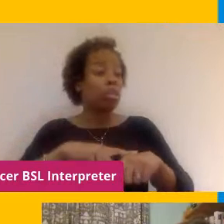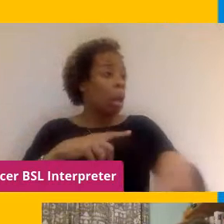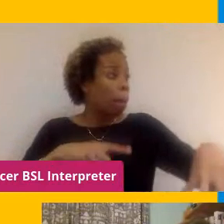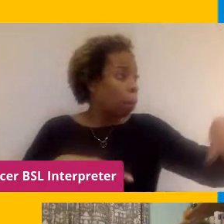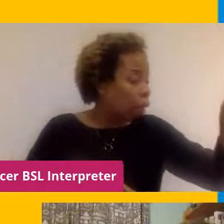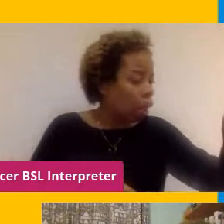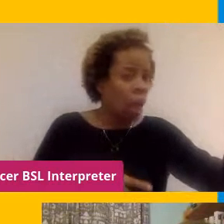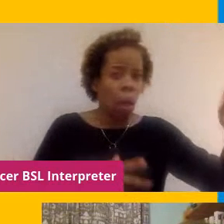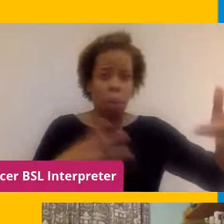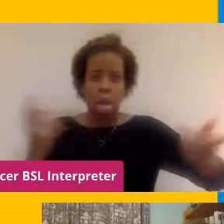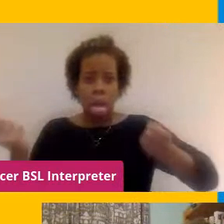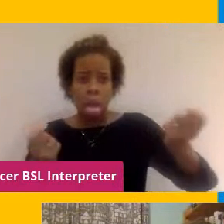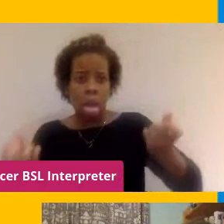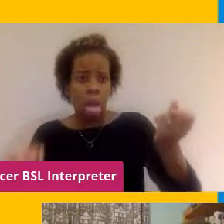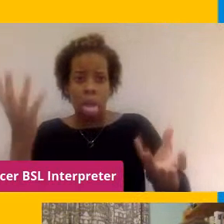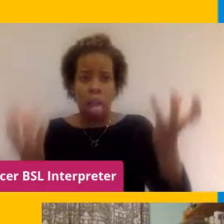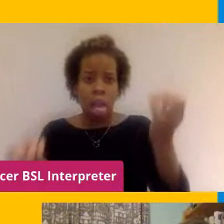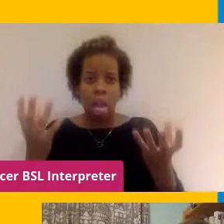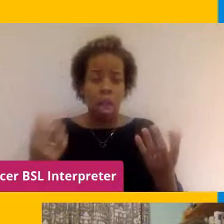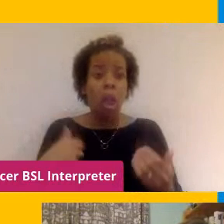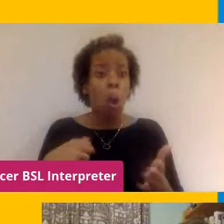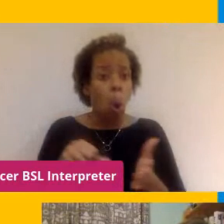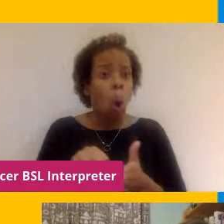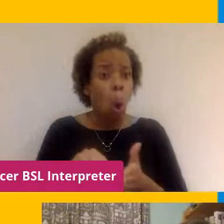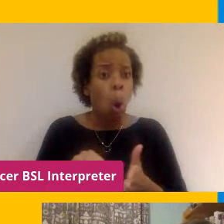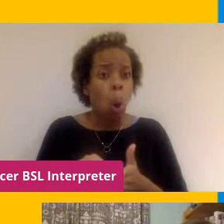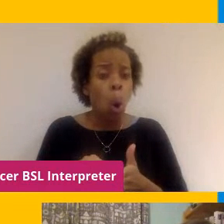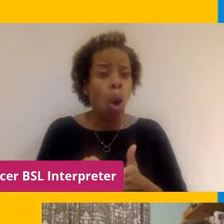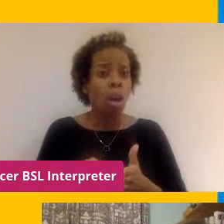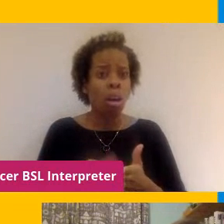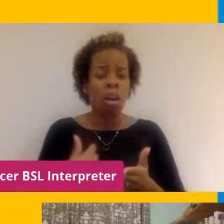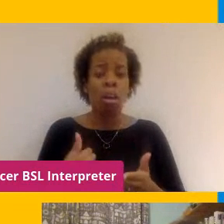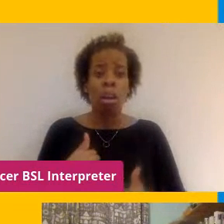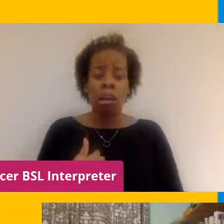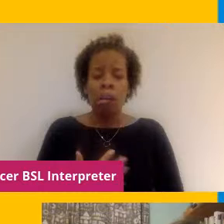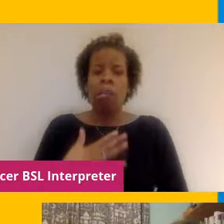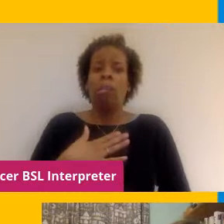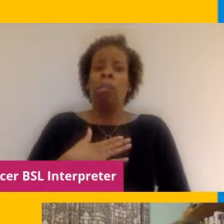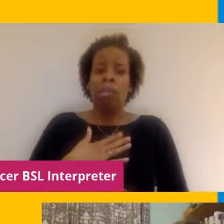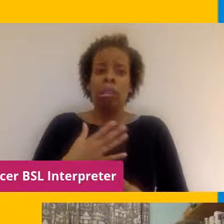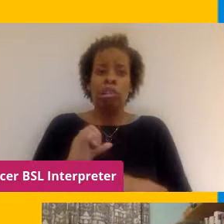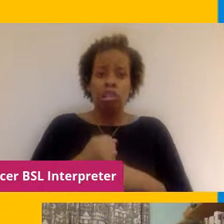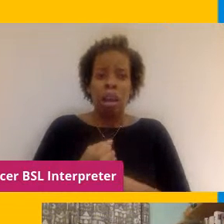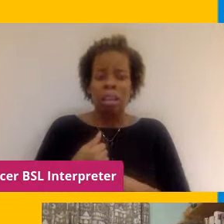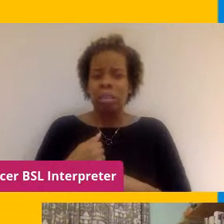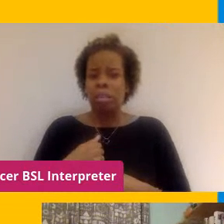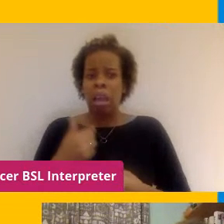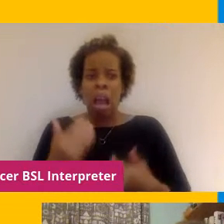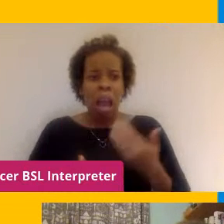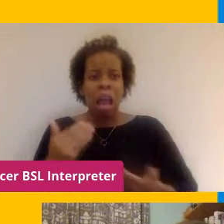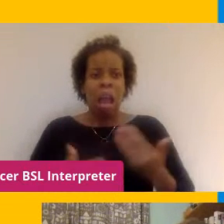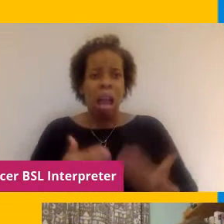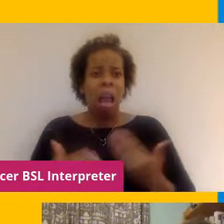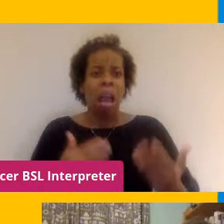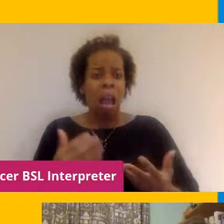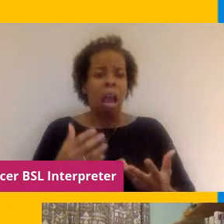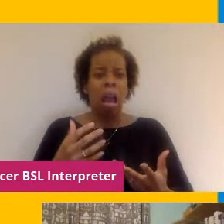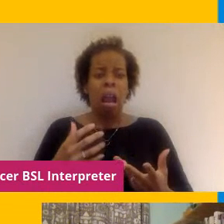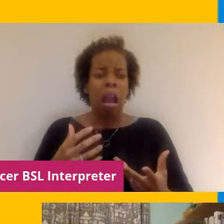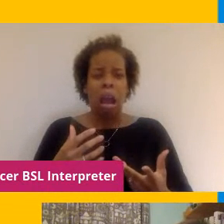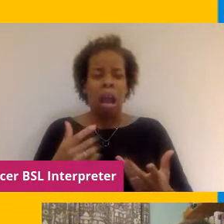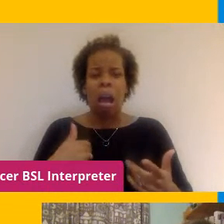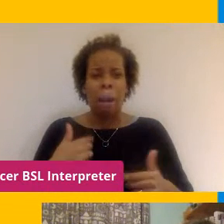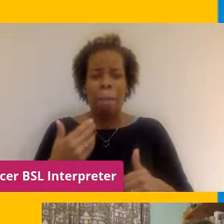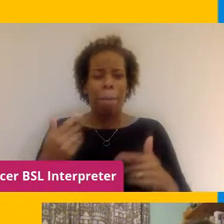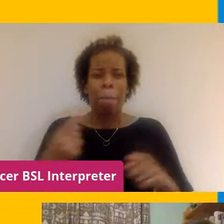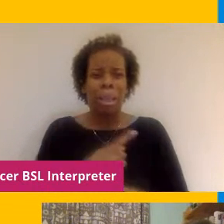nightmare for people. And it does add to that feeling of stress because you're always worrying that you're behind the curve. So you're never kind of quite in the right